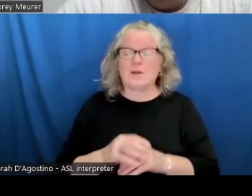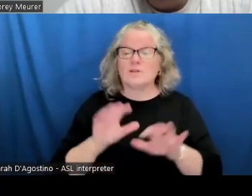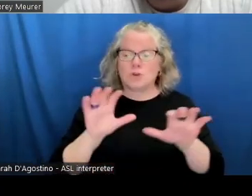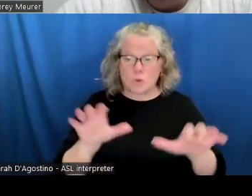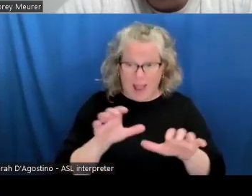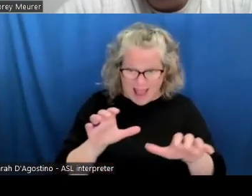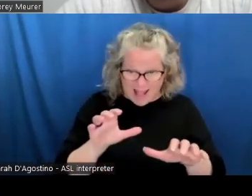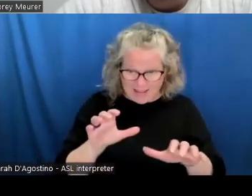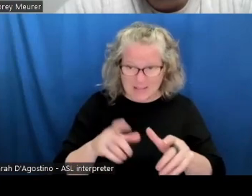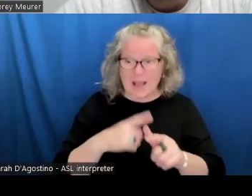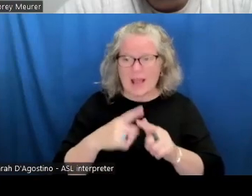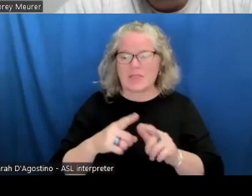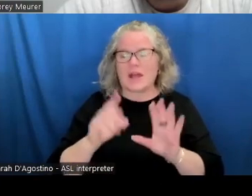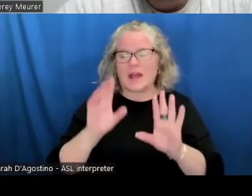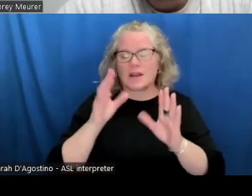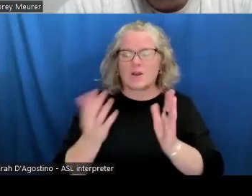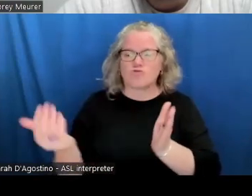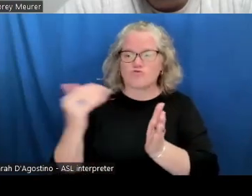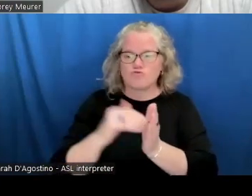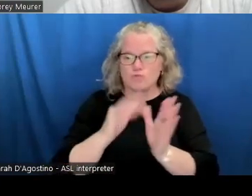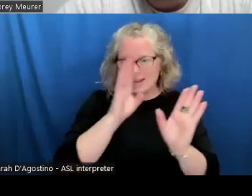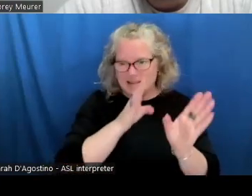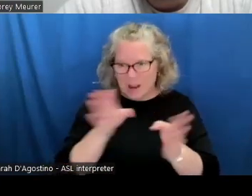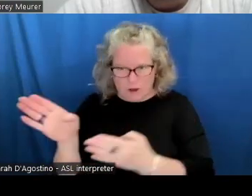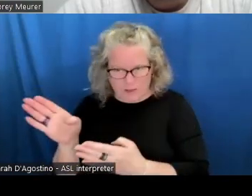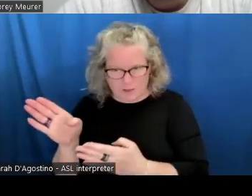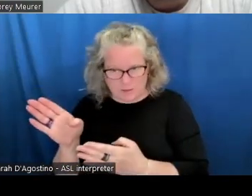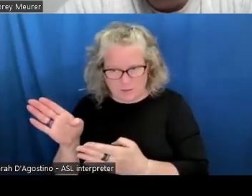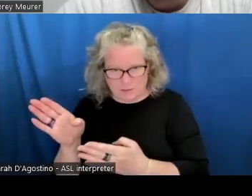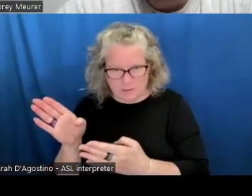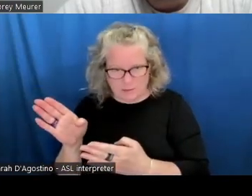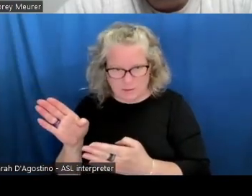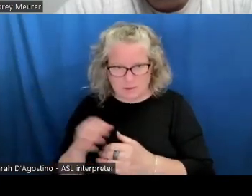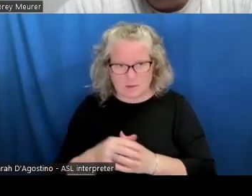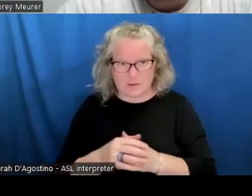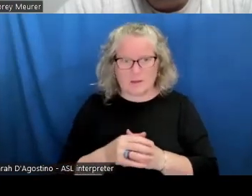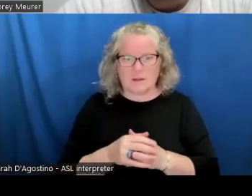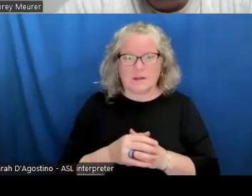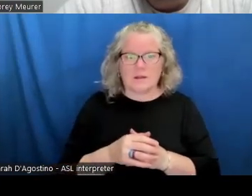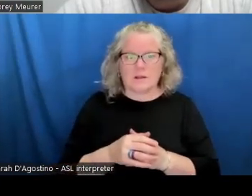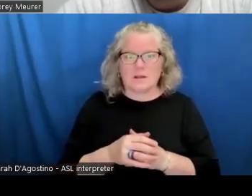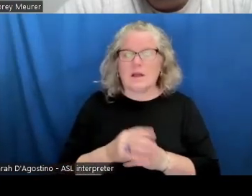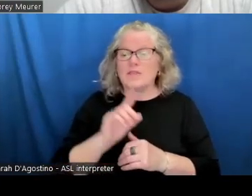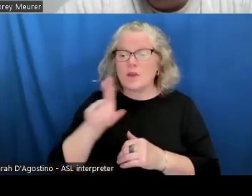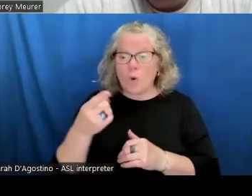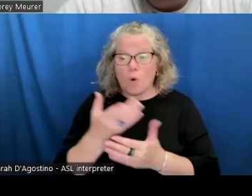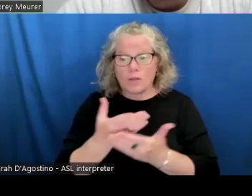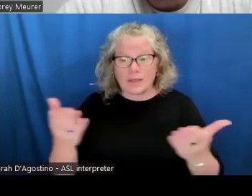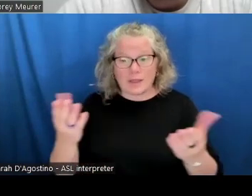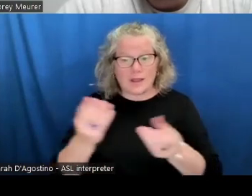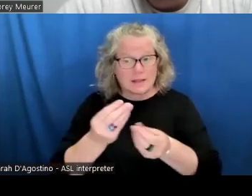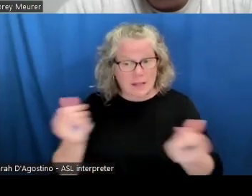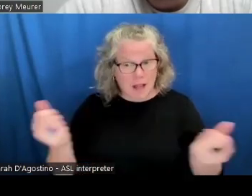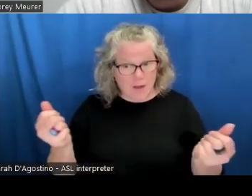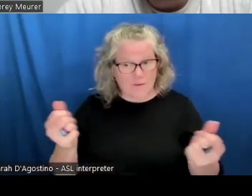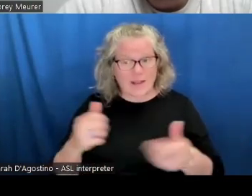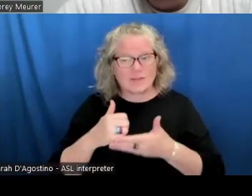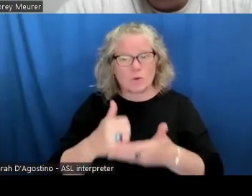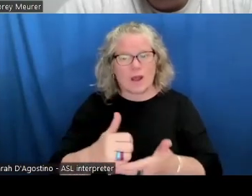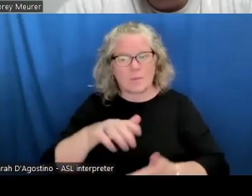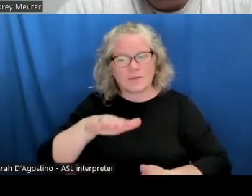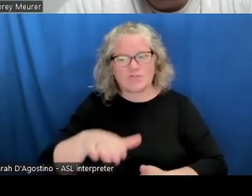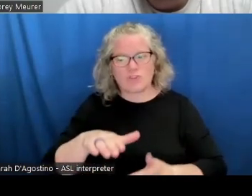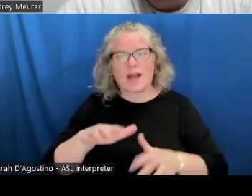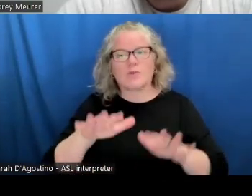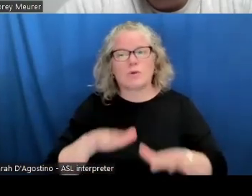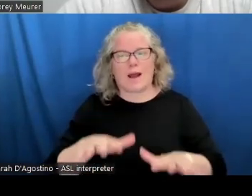The only thing that will calm a barking dog or the downstairs brain is helping that child calm down. And only then, once you teach the child